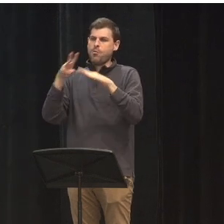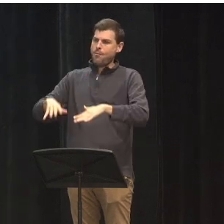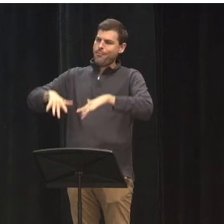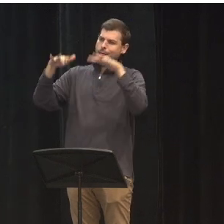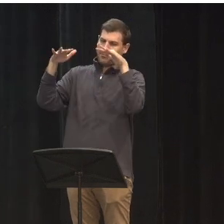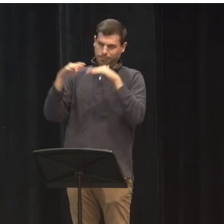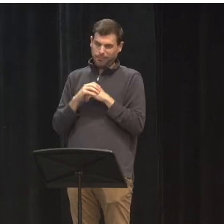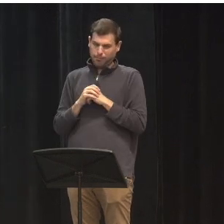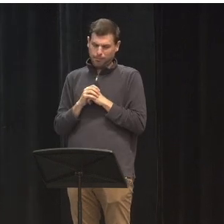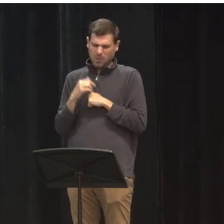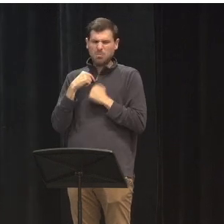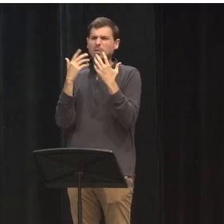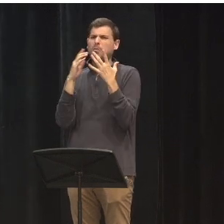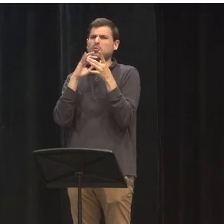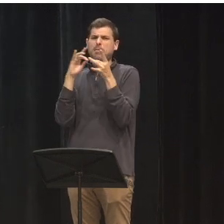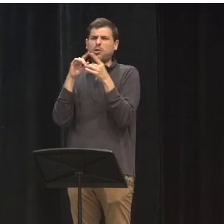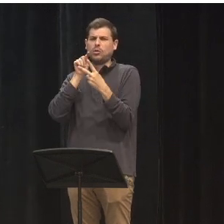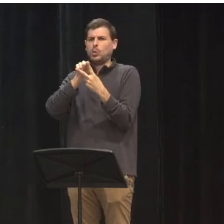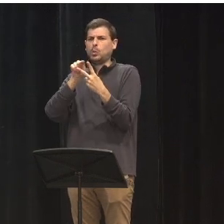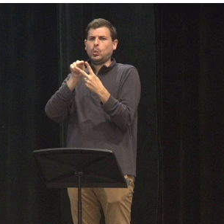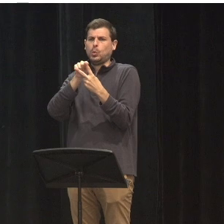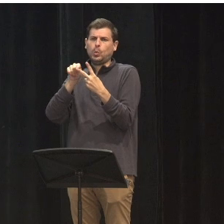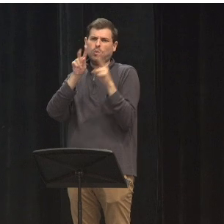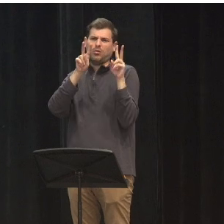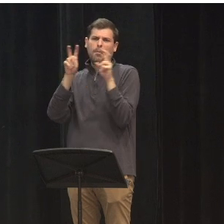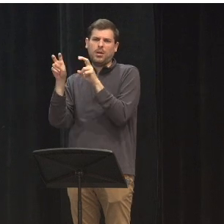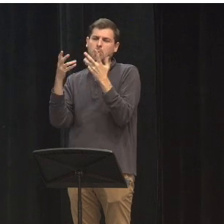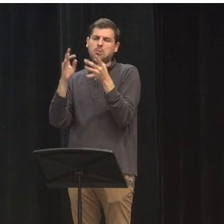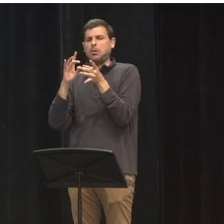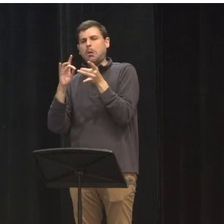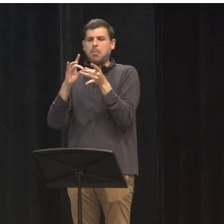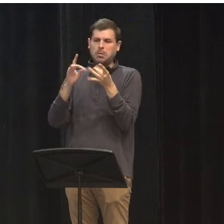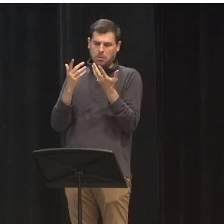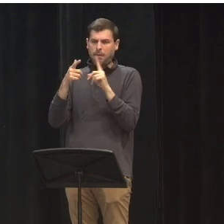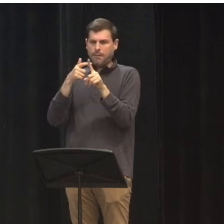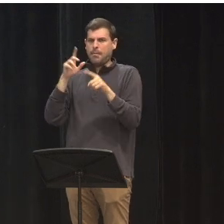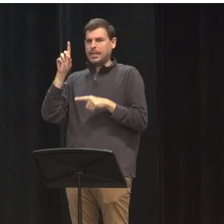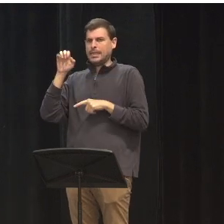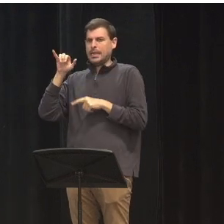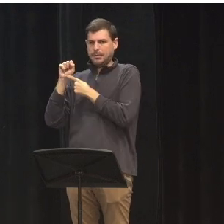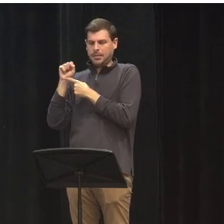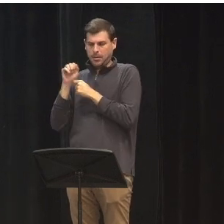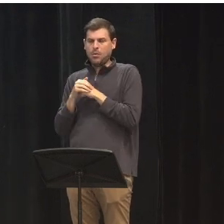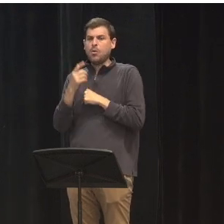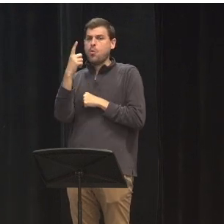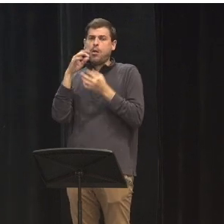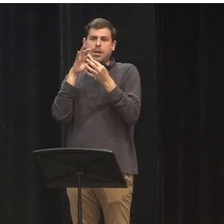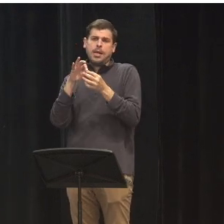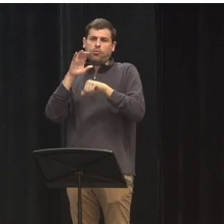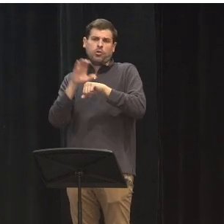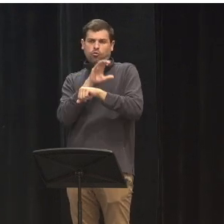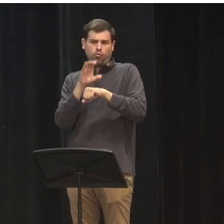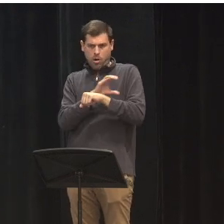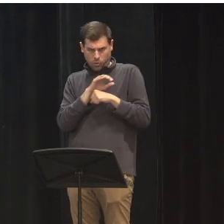rise. I wanted to address two comments or two subjects on the draft EIS tonight. One is the construction impacts, and the